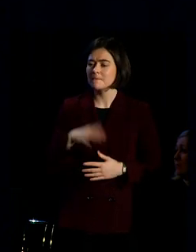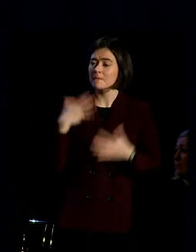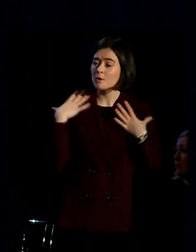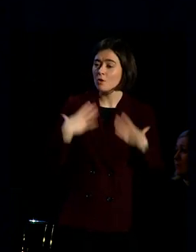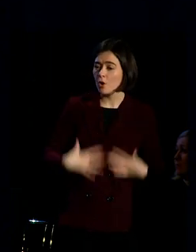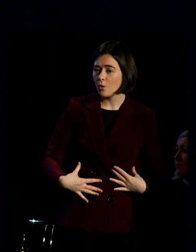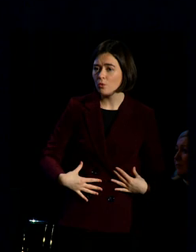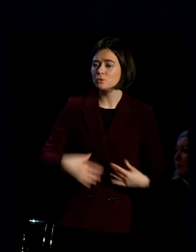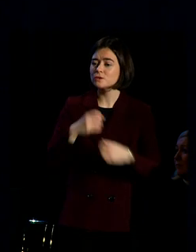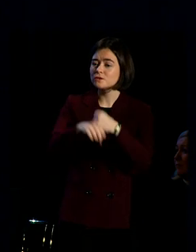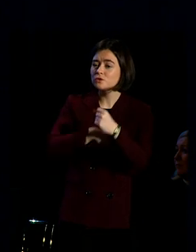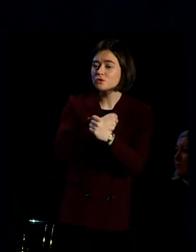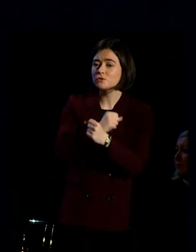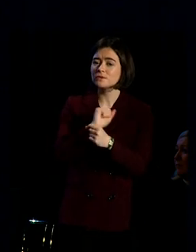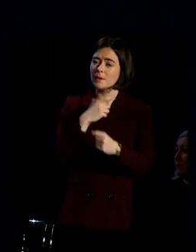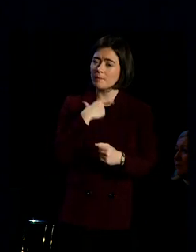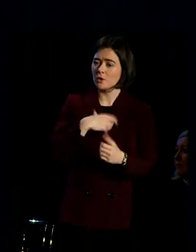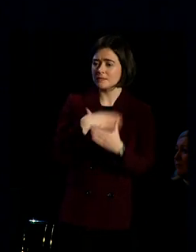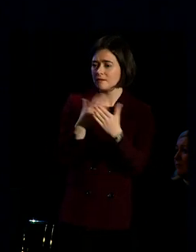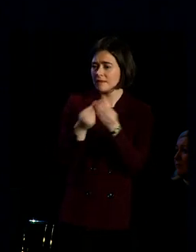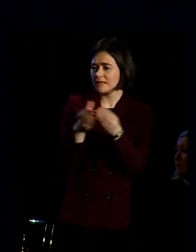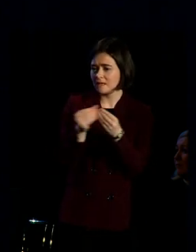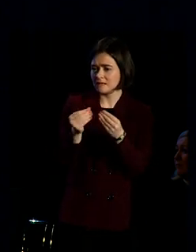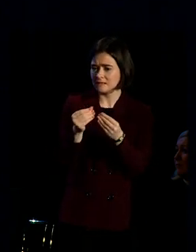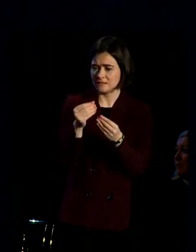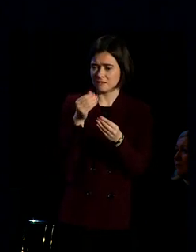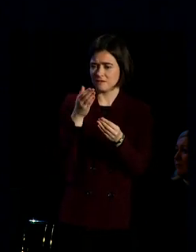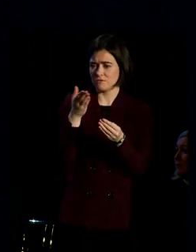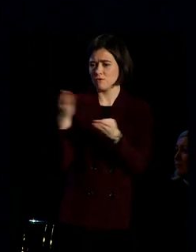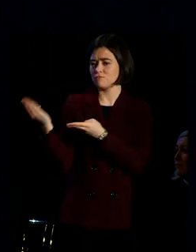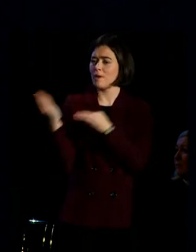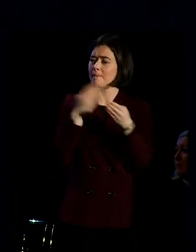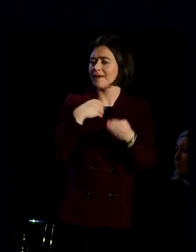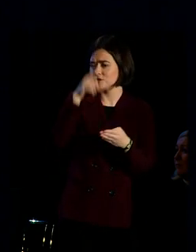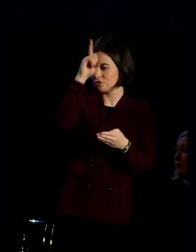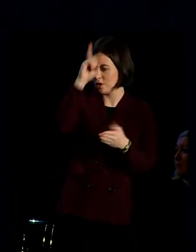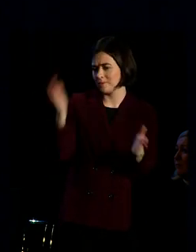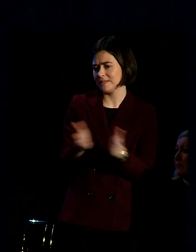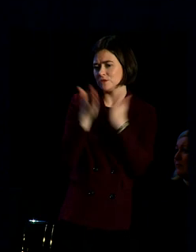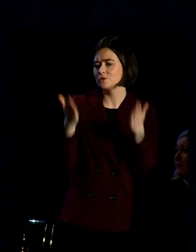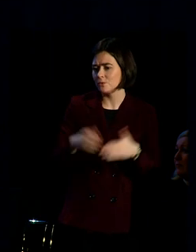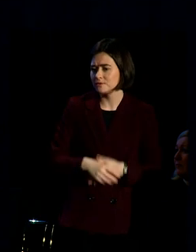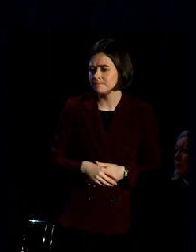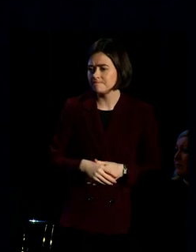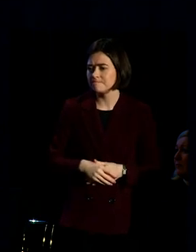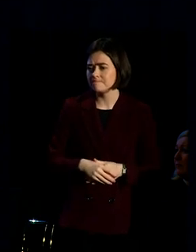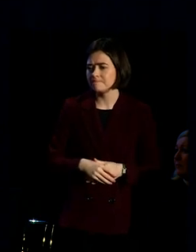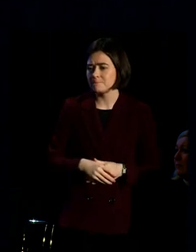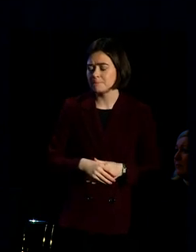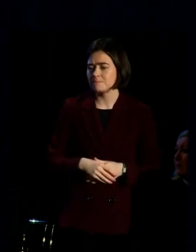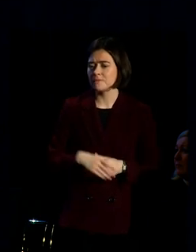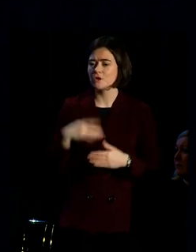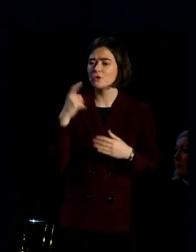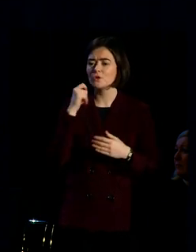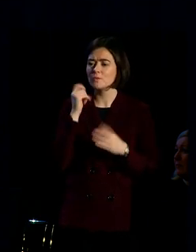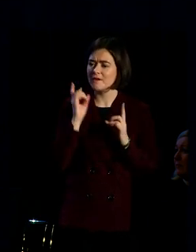clothing, shoes, and personal belongings were sorted and sold in markets back in Germany.